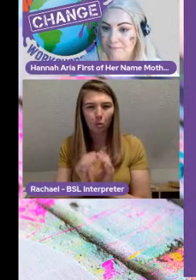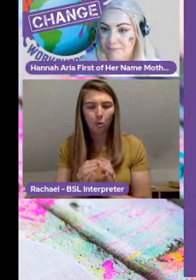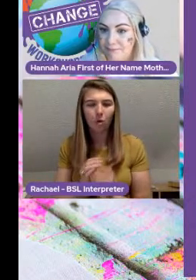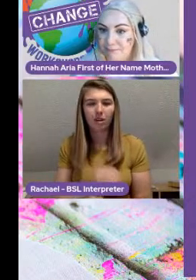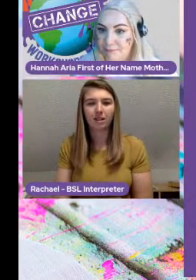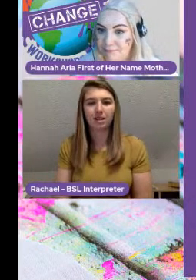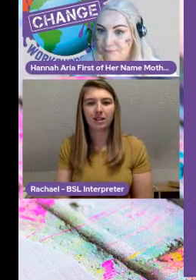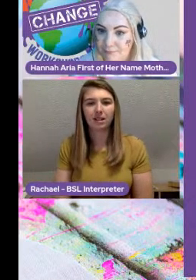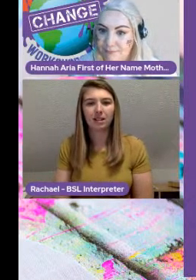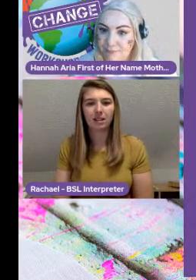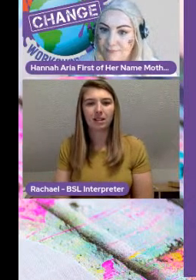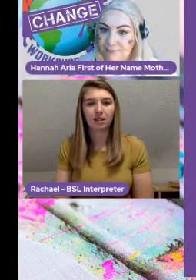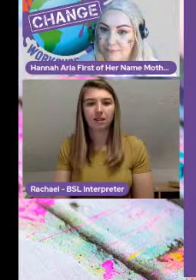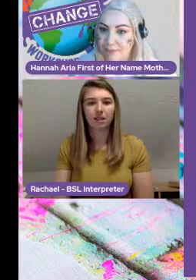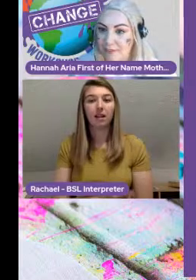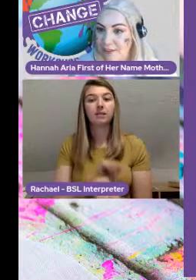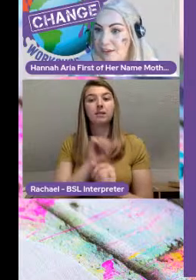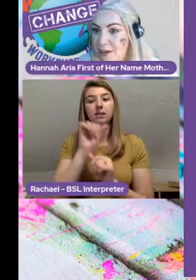Jasmine?